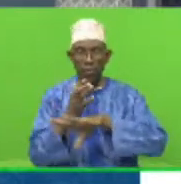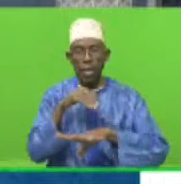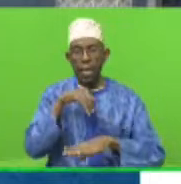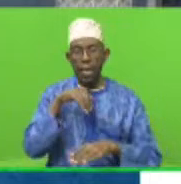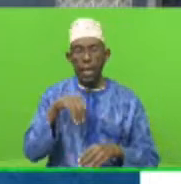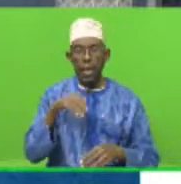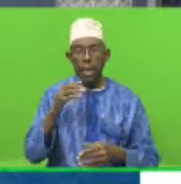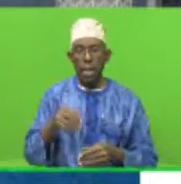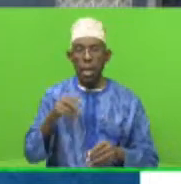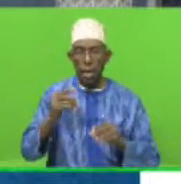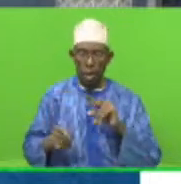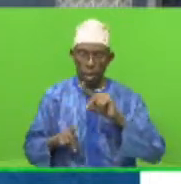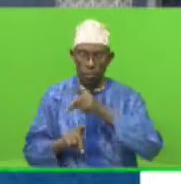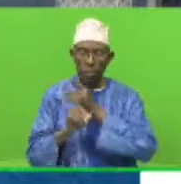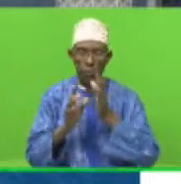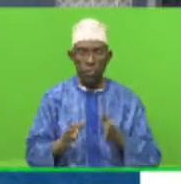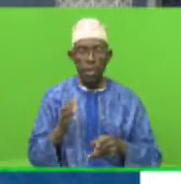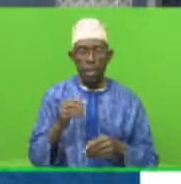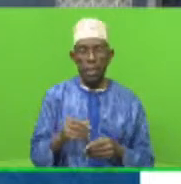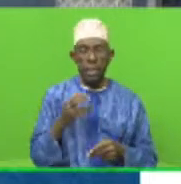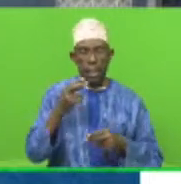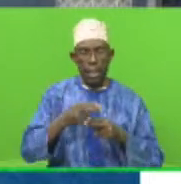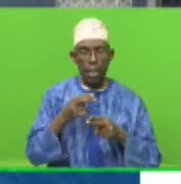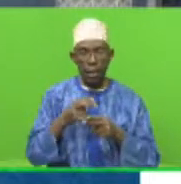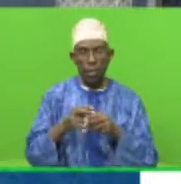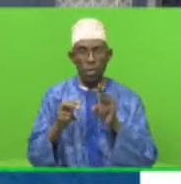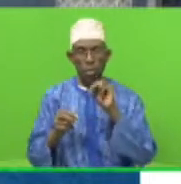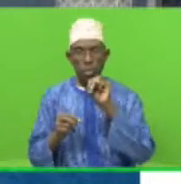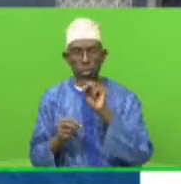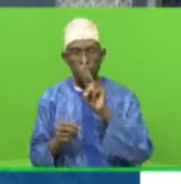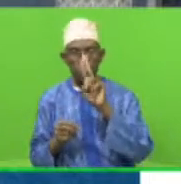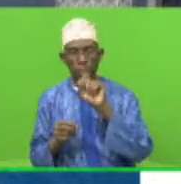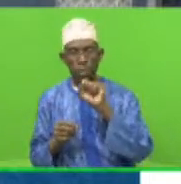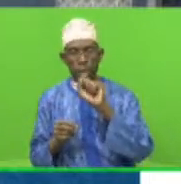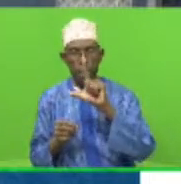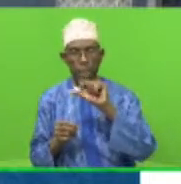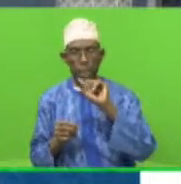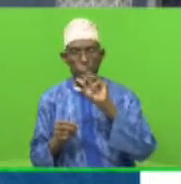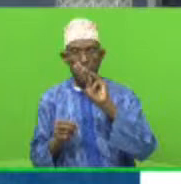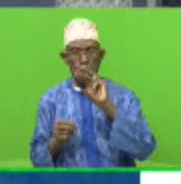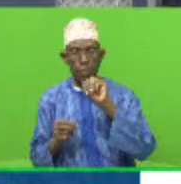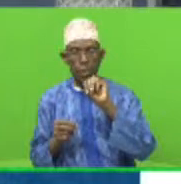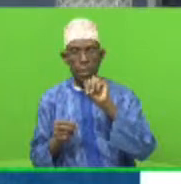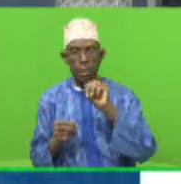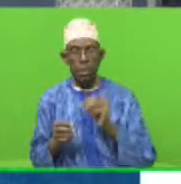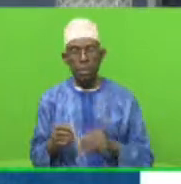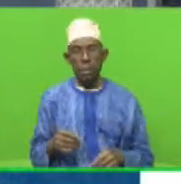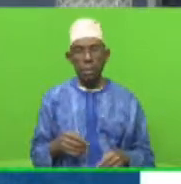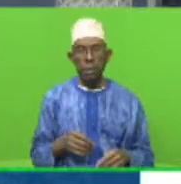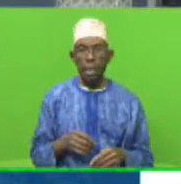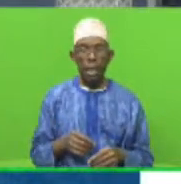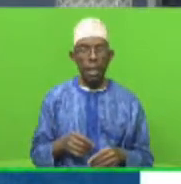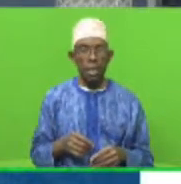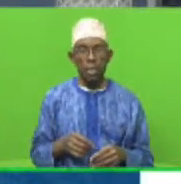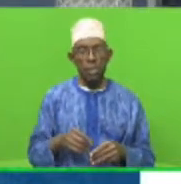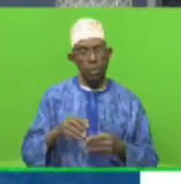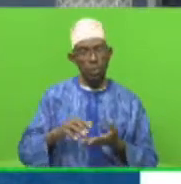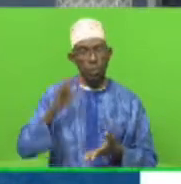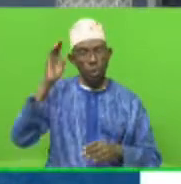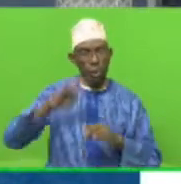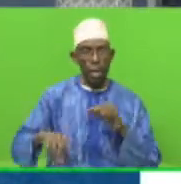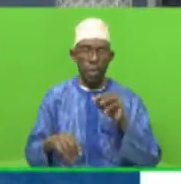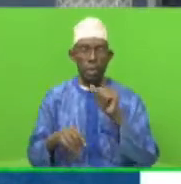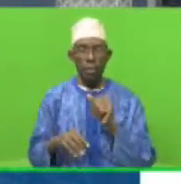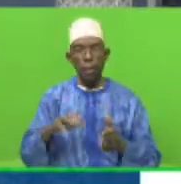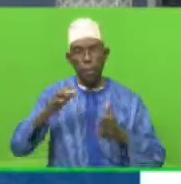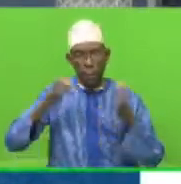saying. They say, when they want to say somebody is a big liar, they say, Akdhabu min Musaylima. He is